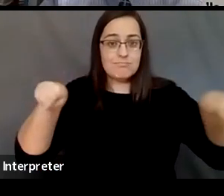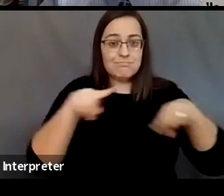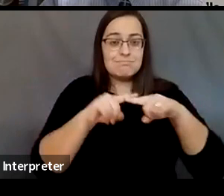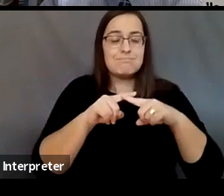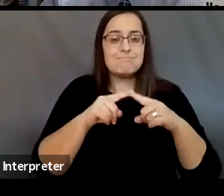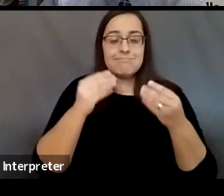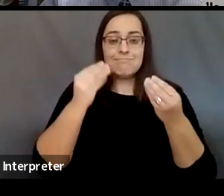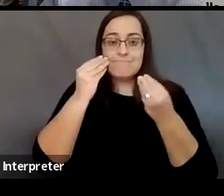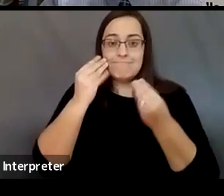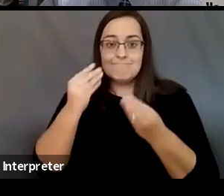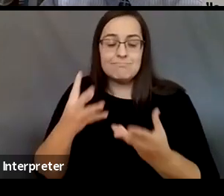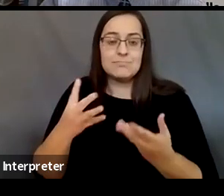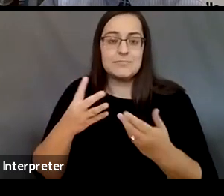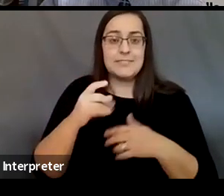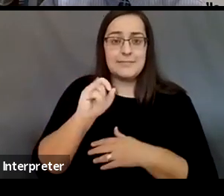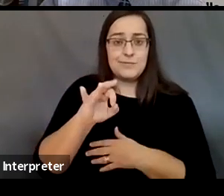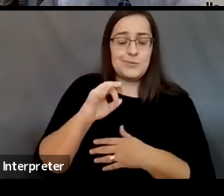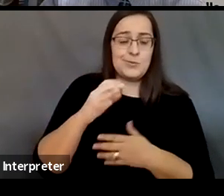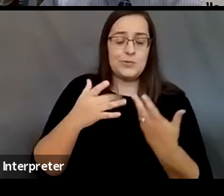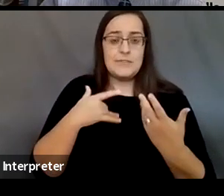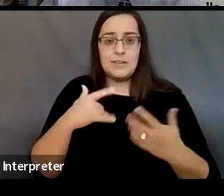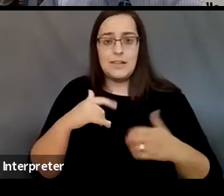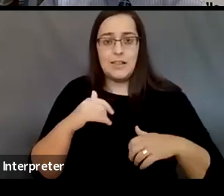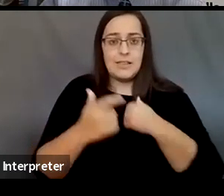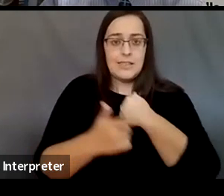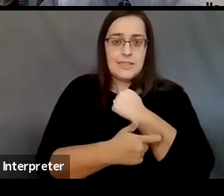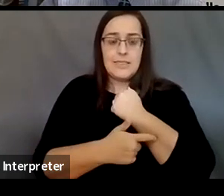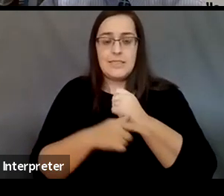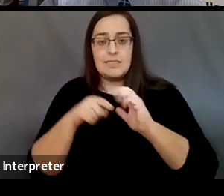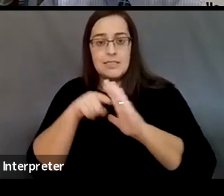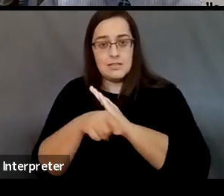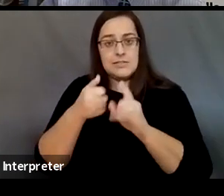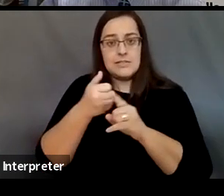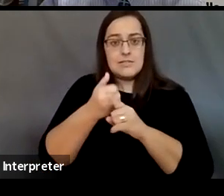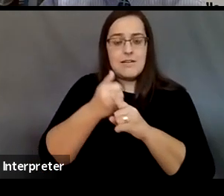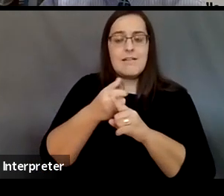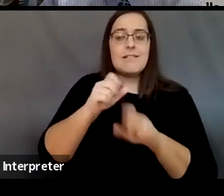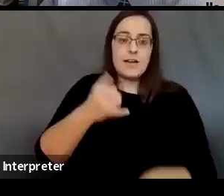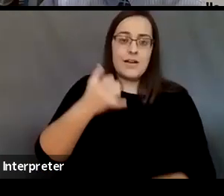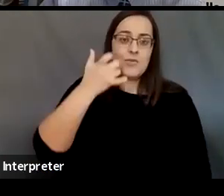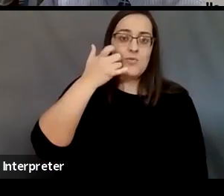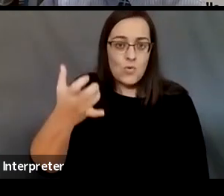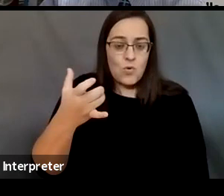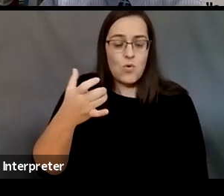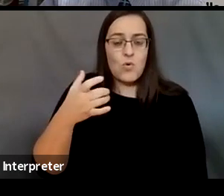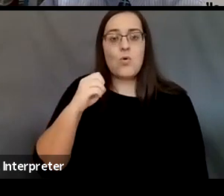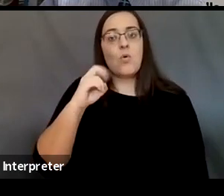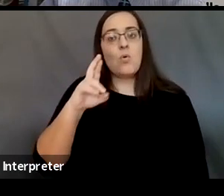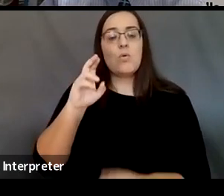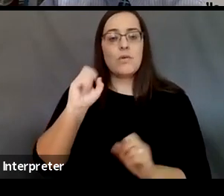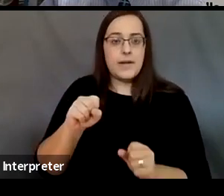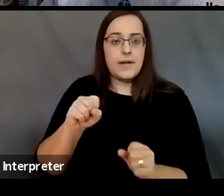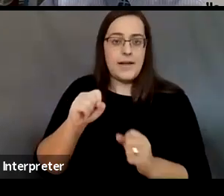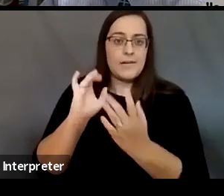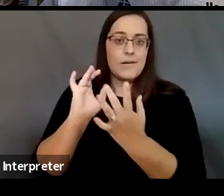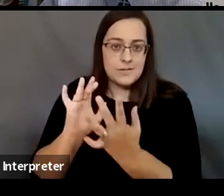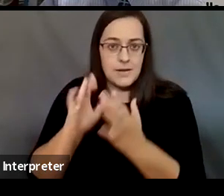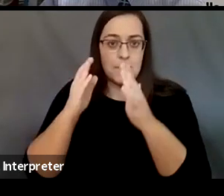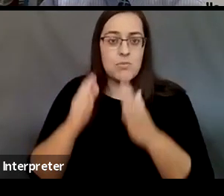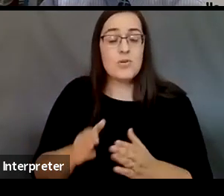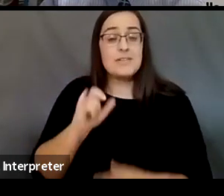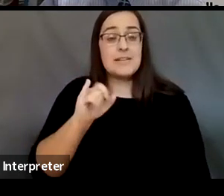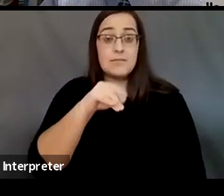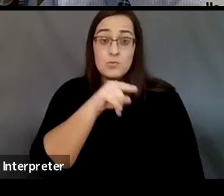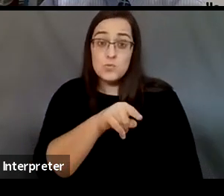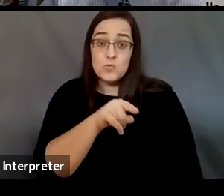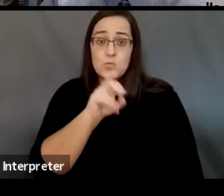communicating different resources that our community can tap into, especially if you or your loved